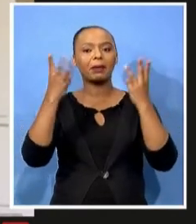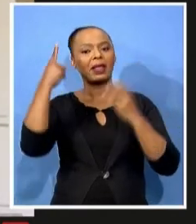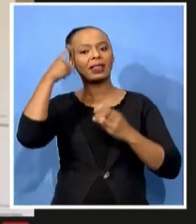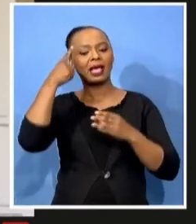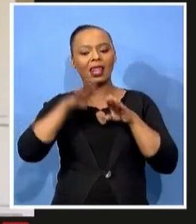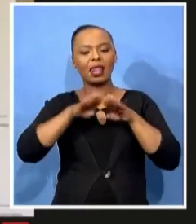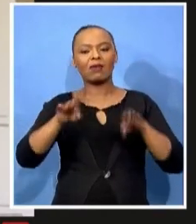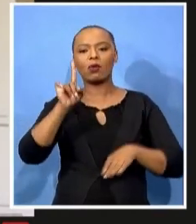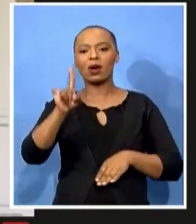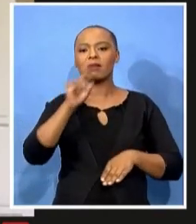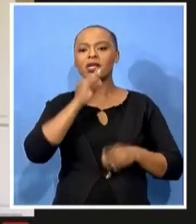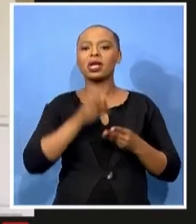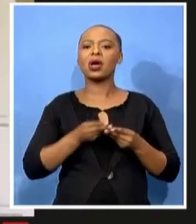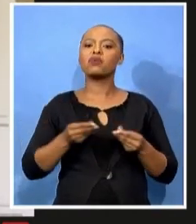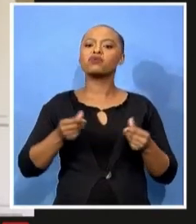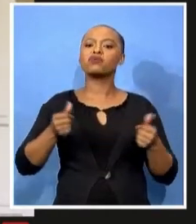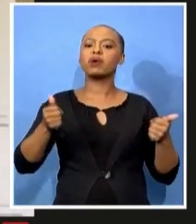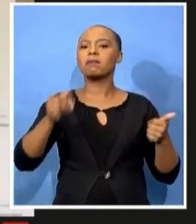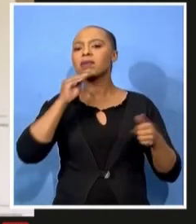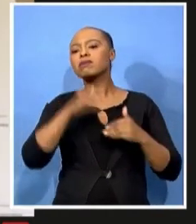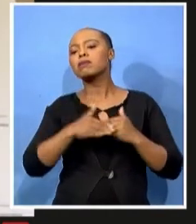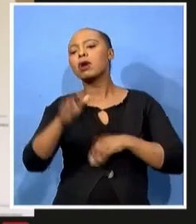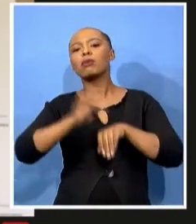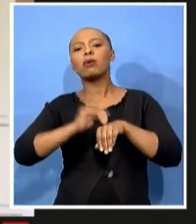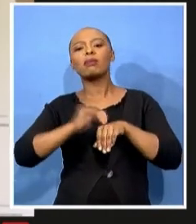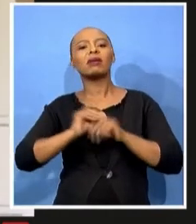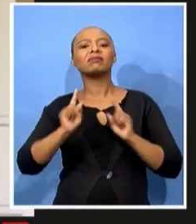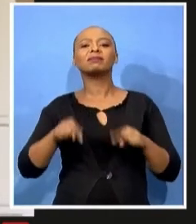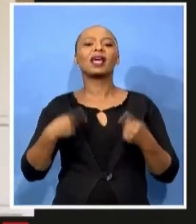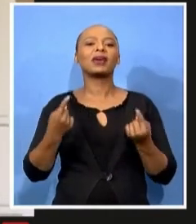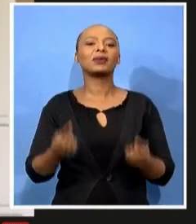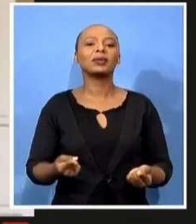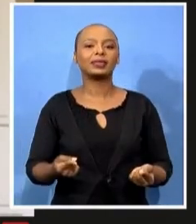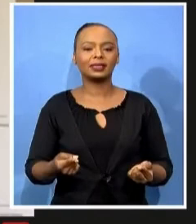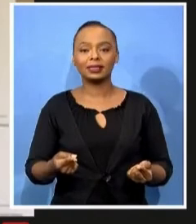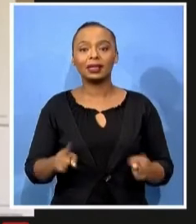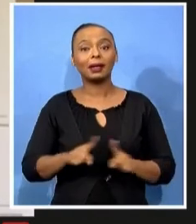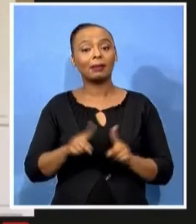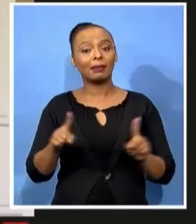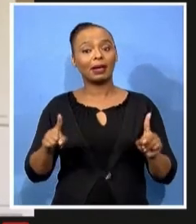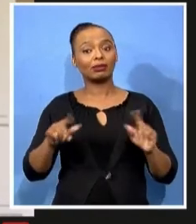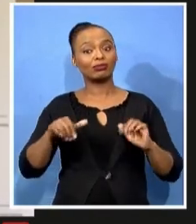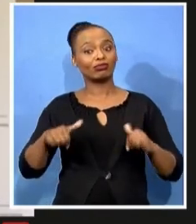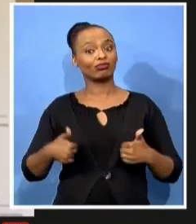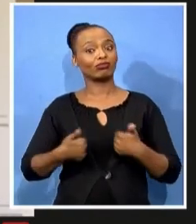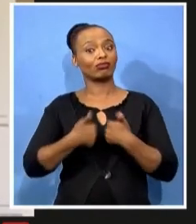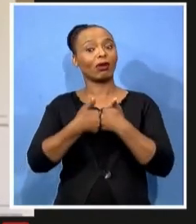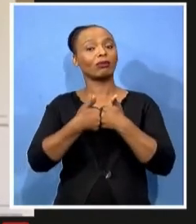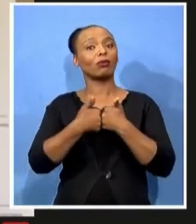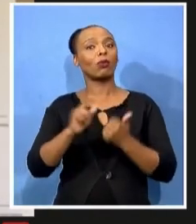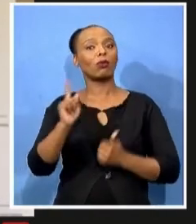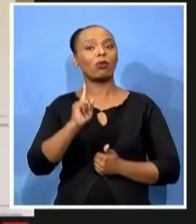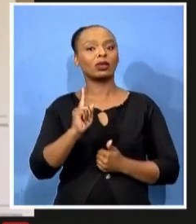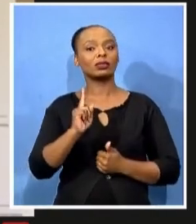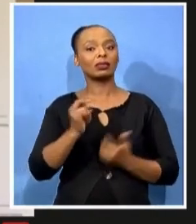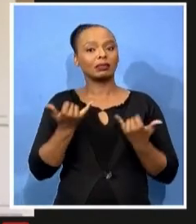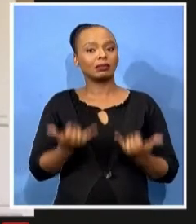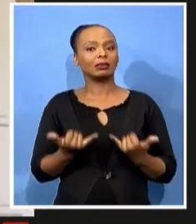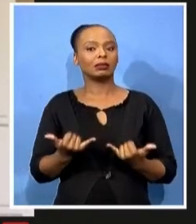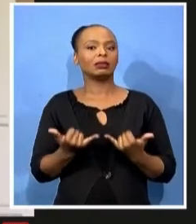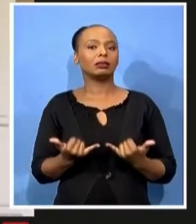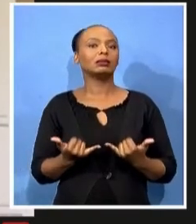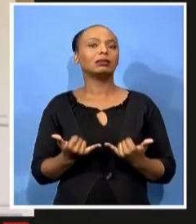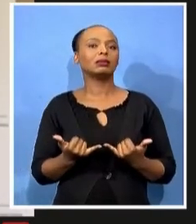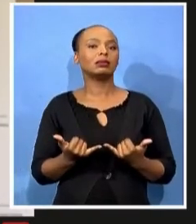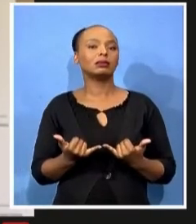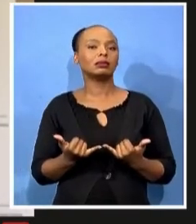So this has been the challenge. But what has compounded this situation is the presence of what we call a variant. It's